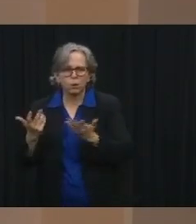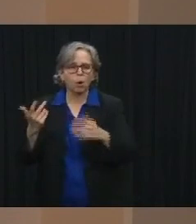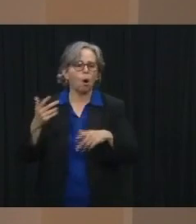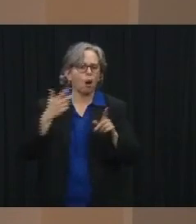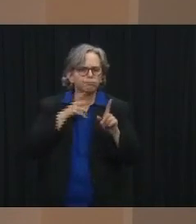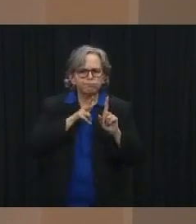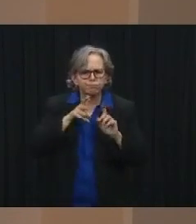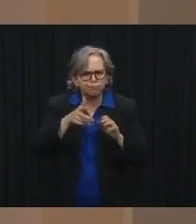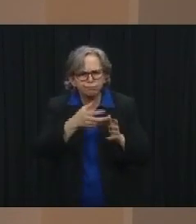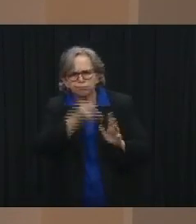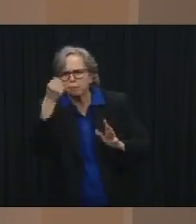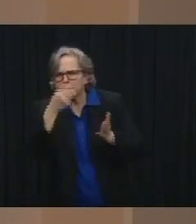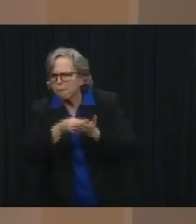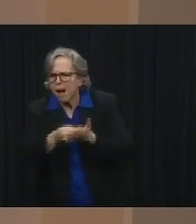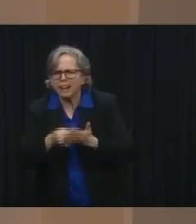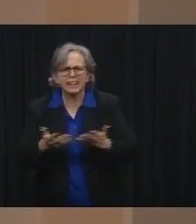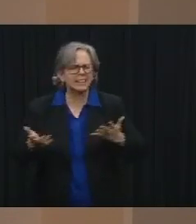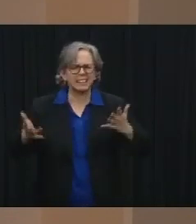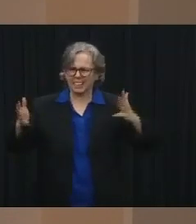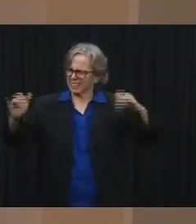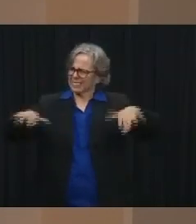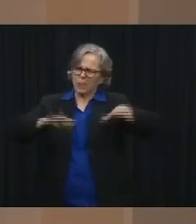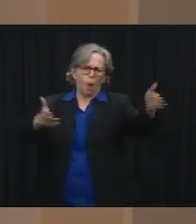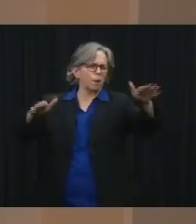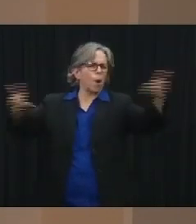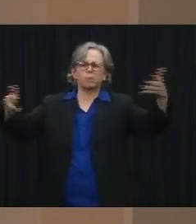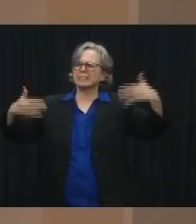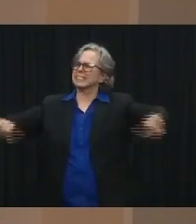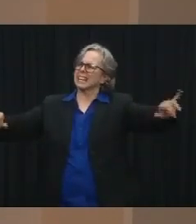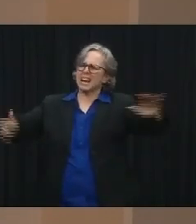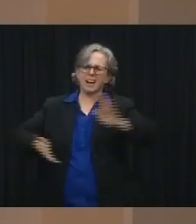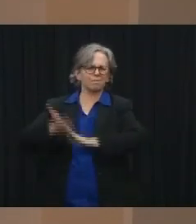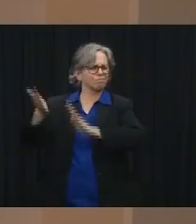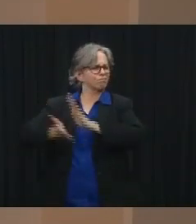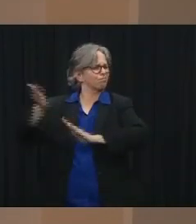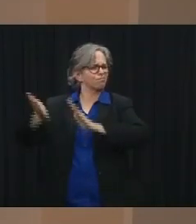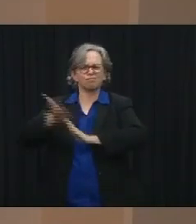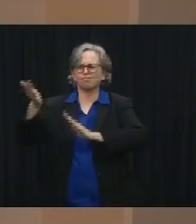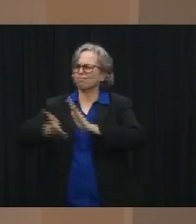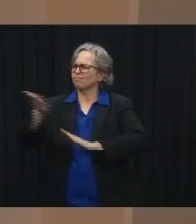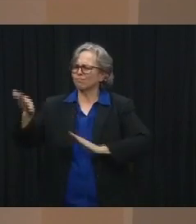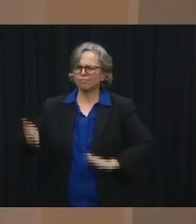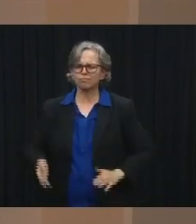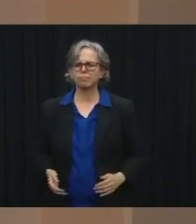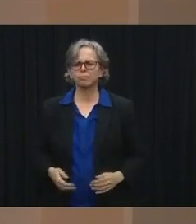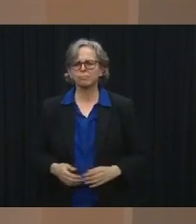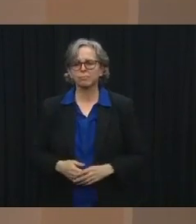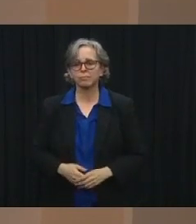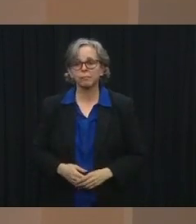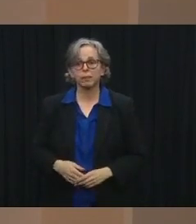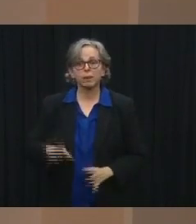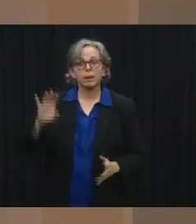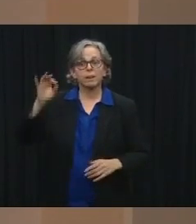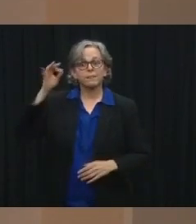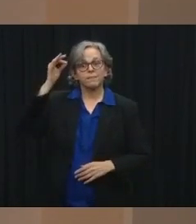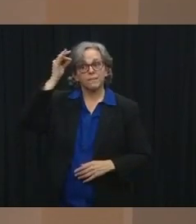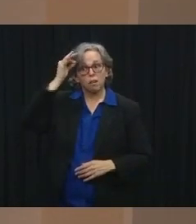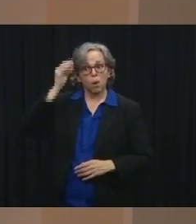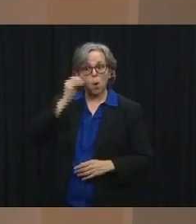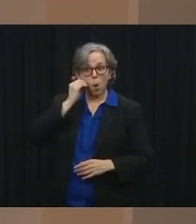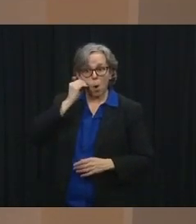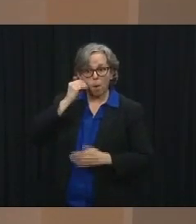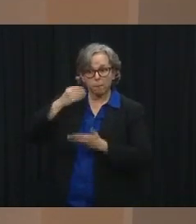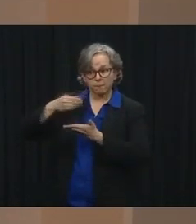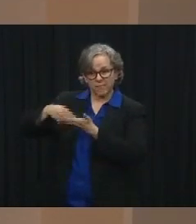they can assist you. On mortgages, let me remind that the Federal Home Finance Authority has provided a